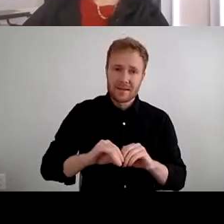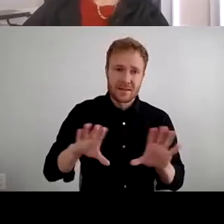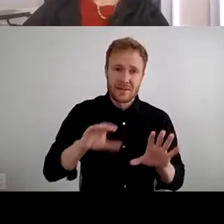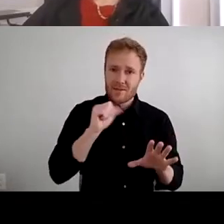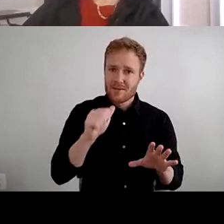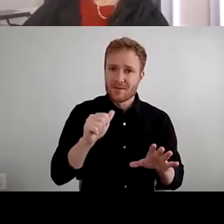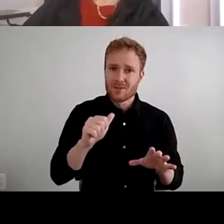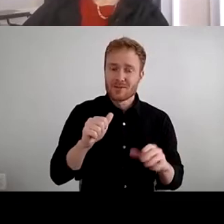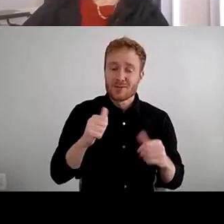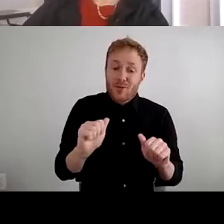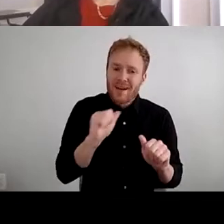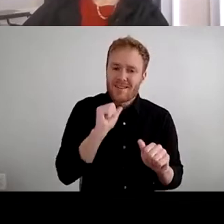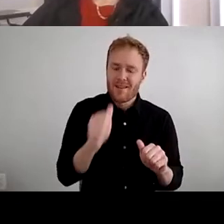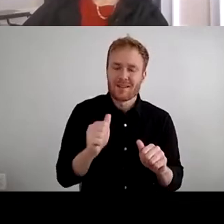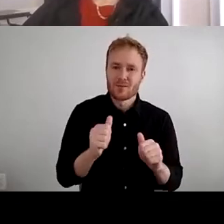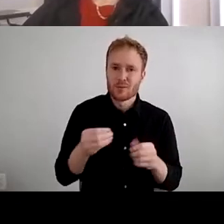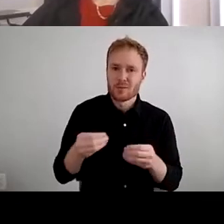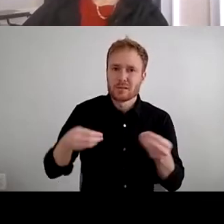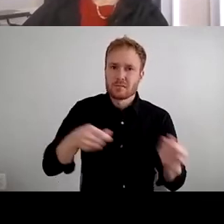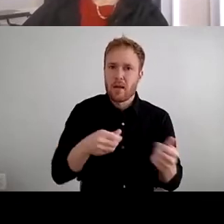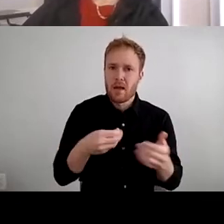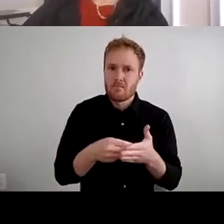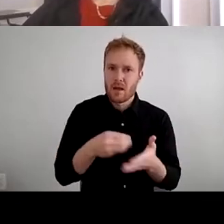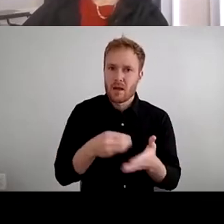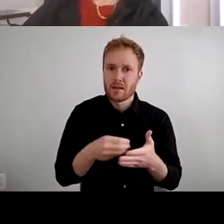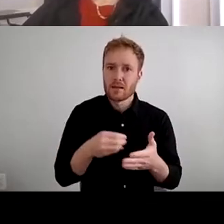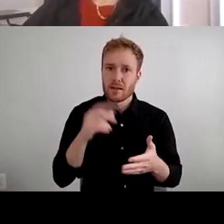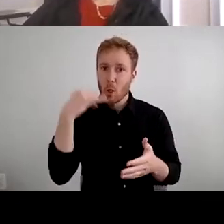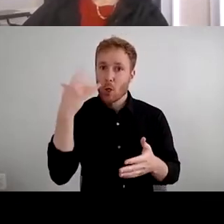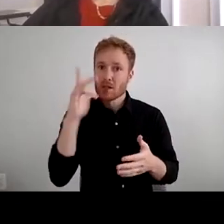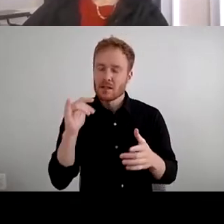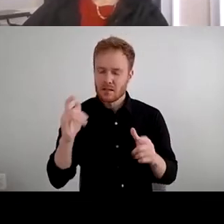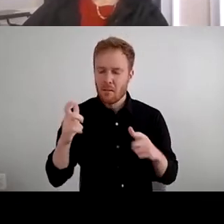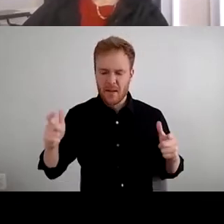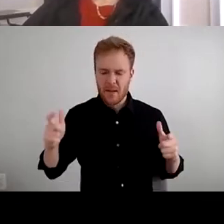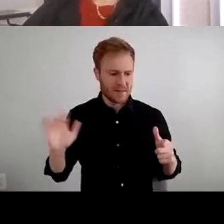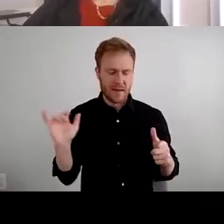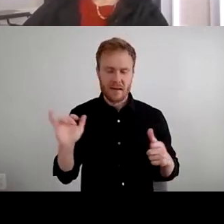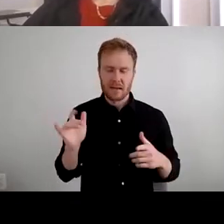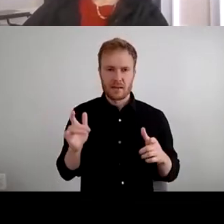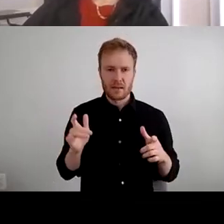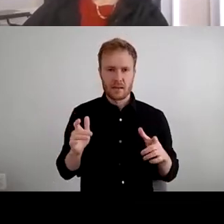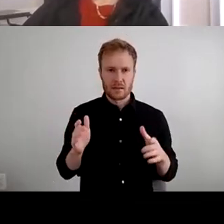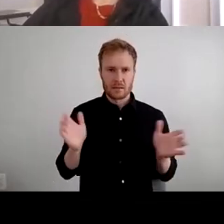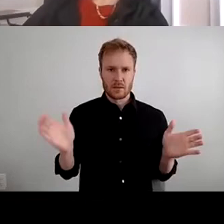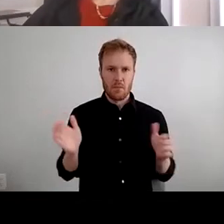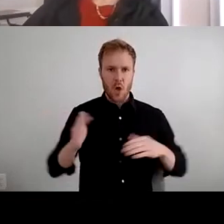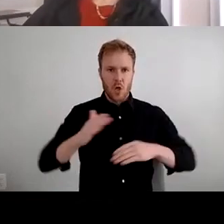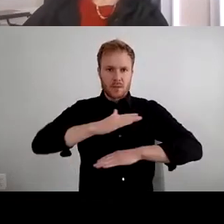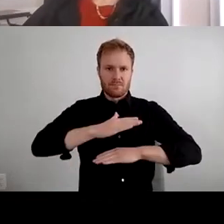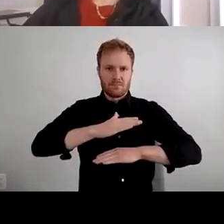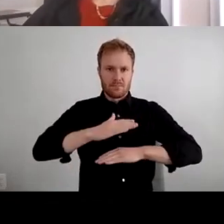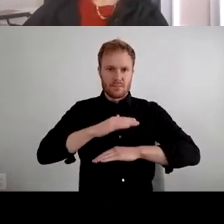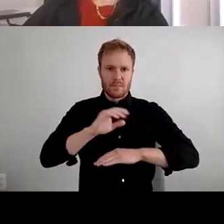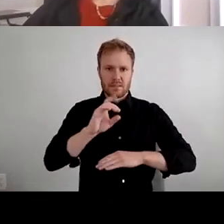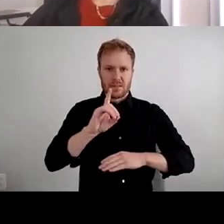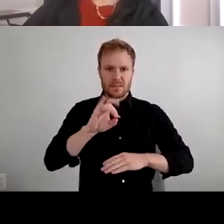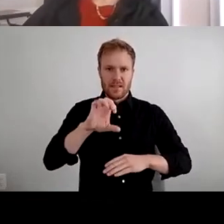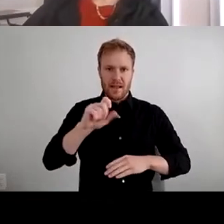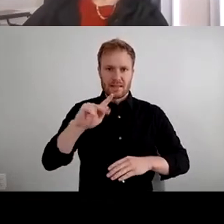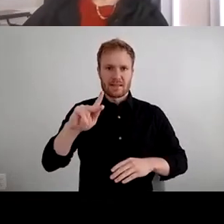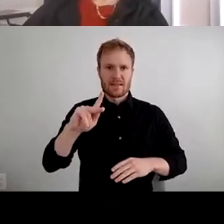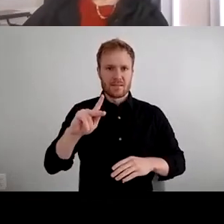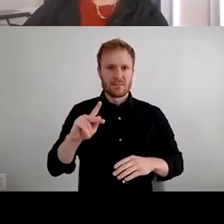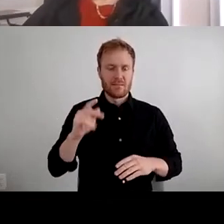substantial, it's like, as big as a small desk, right? This kind of thing is what it looks like to me. Maybe, I don't know if it's a desktop or if